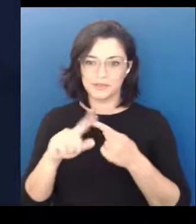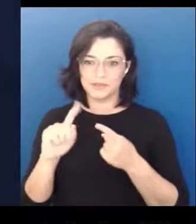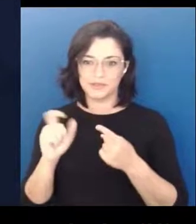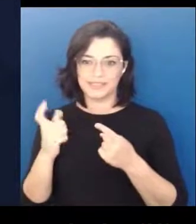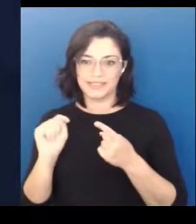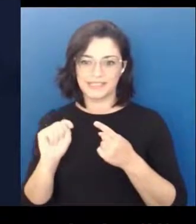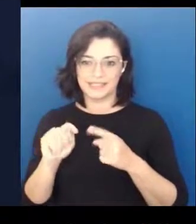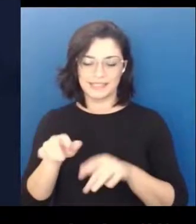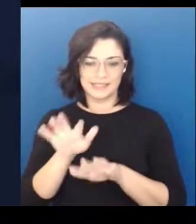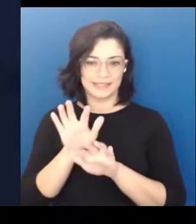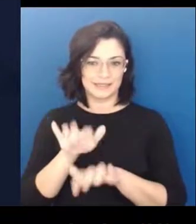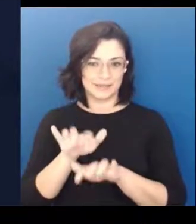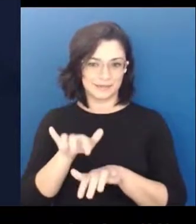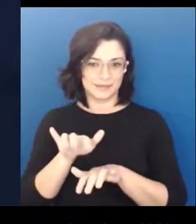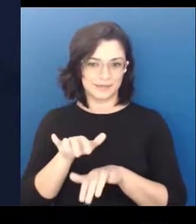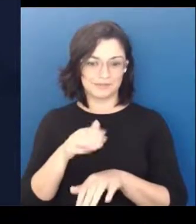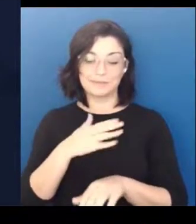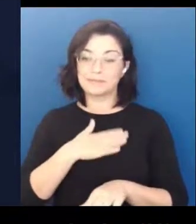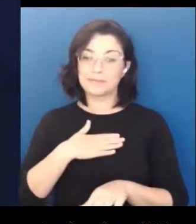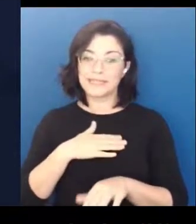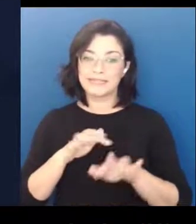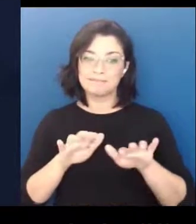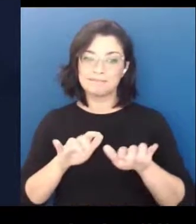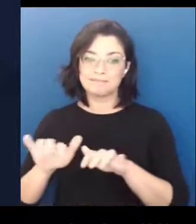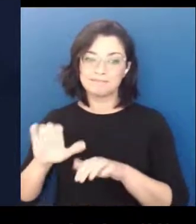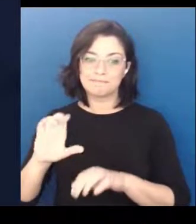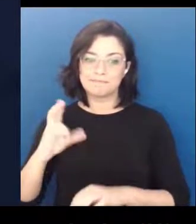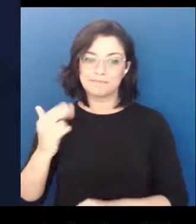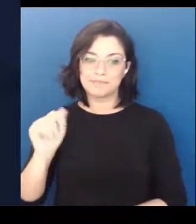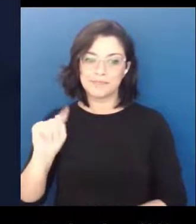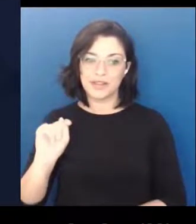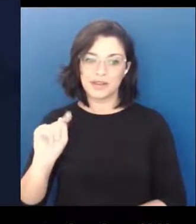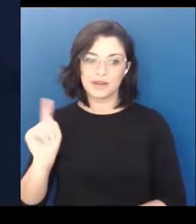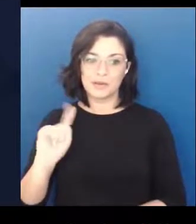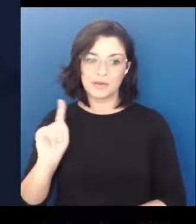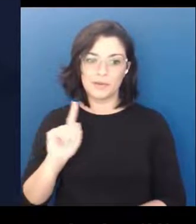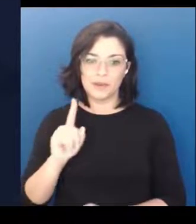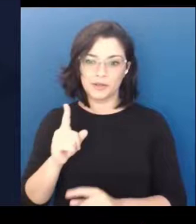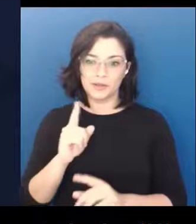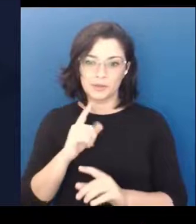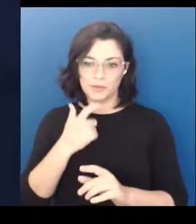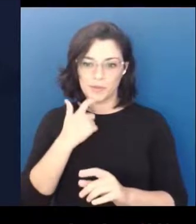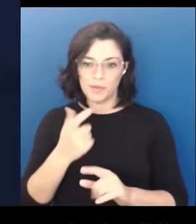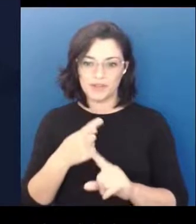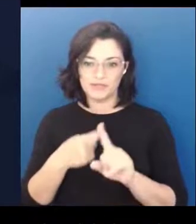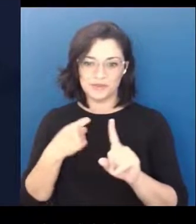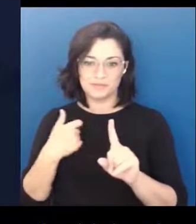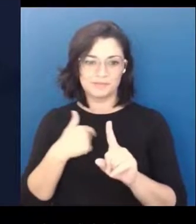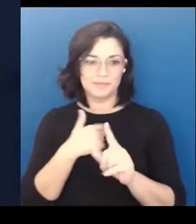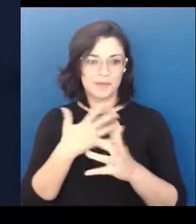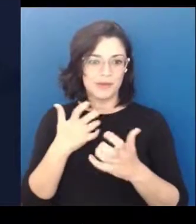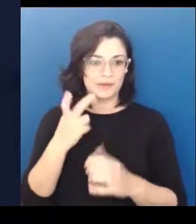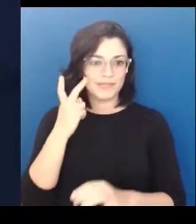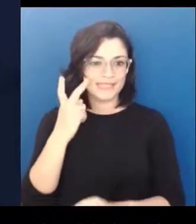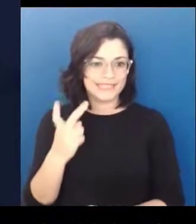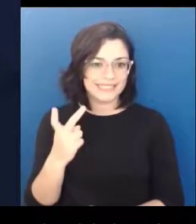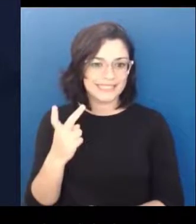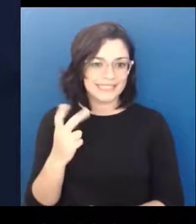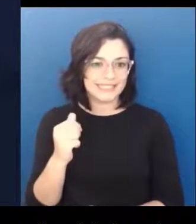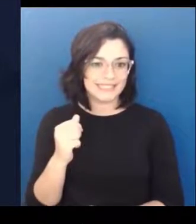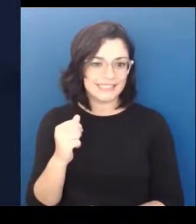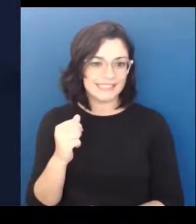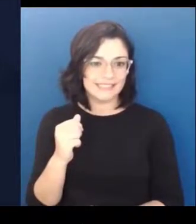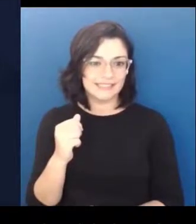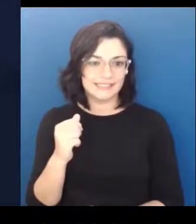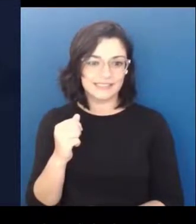you are watching us from. We want to see the global reach. We are streaming on both our YouTube channel and